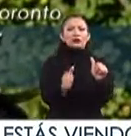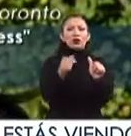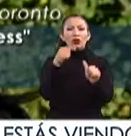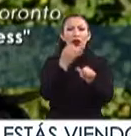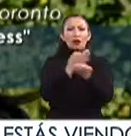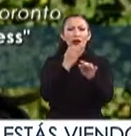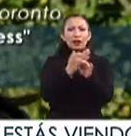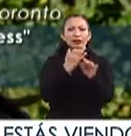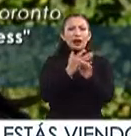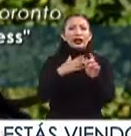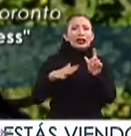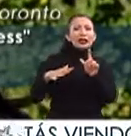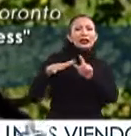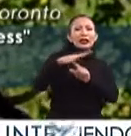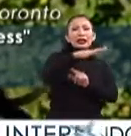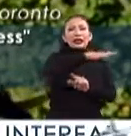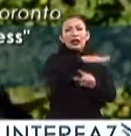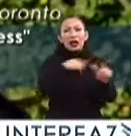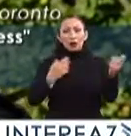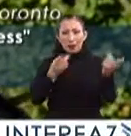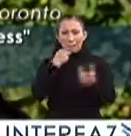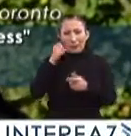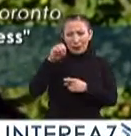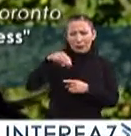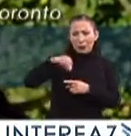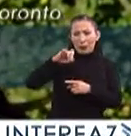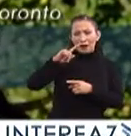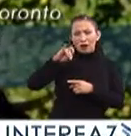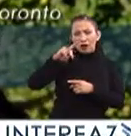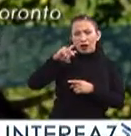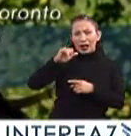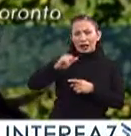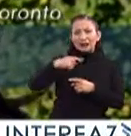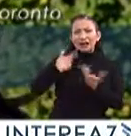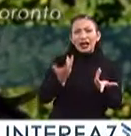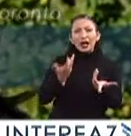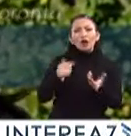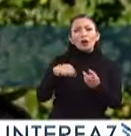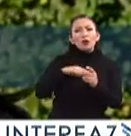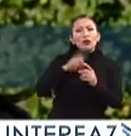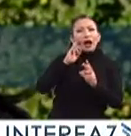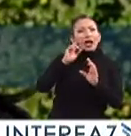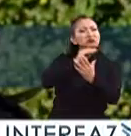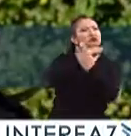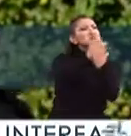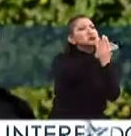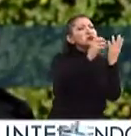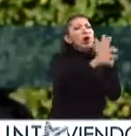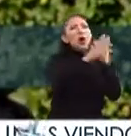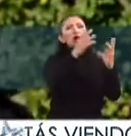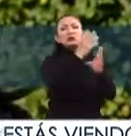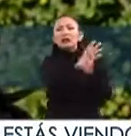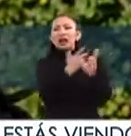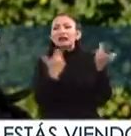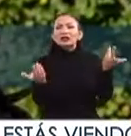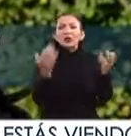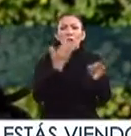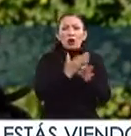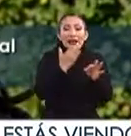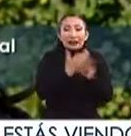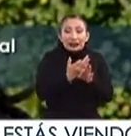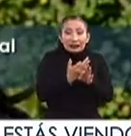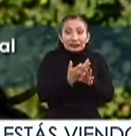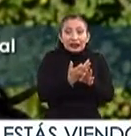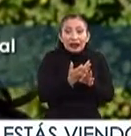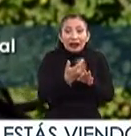moment. And so when we talk about mindfulness, what are we paying attention to? And one of the things is we want to pay attention to the present moment. So